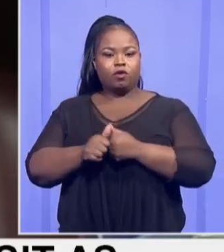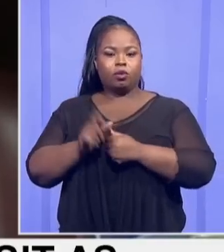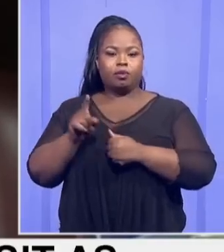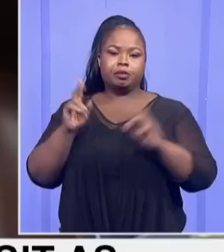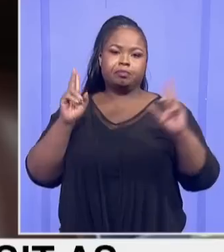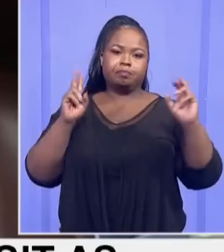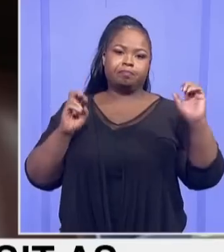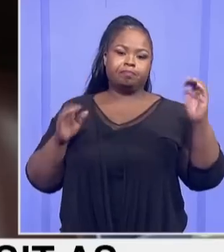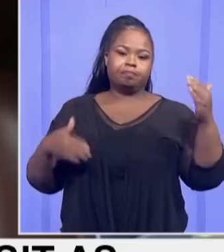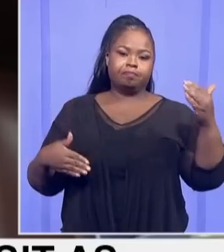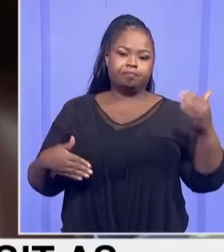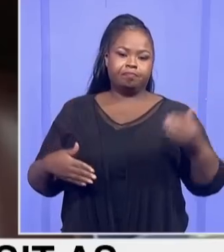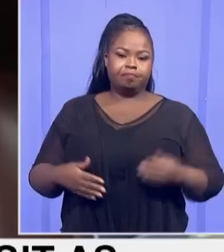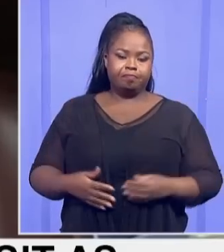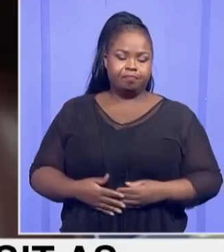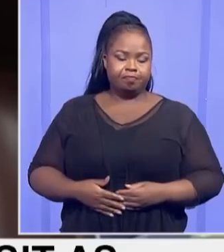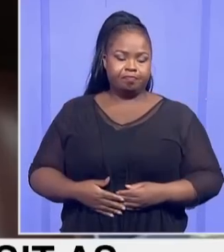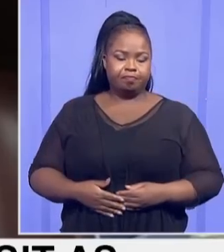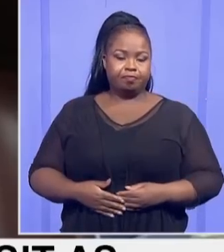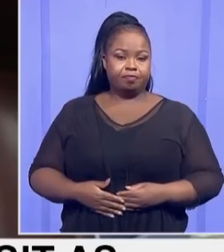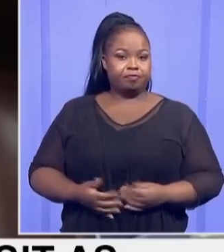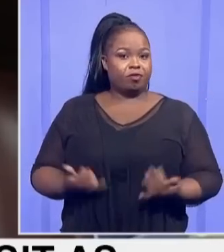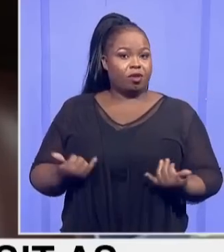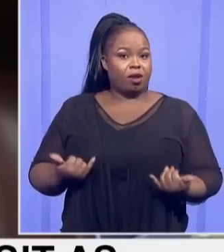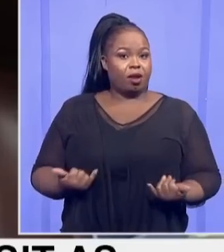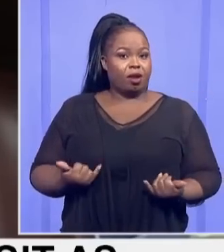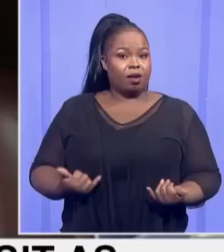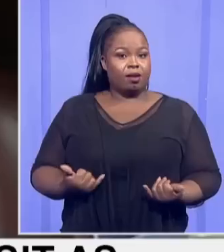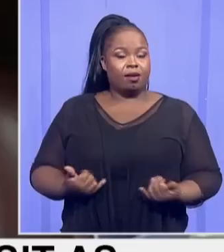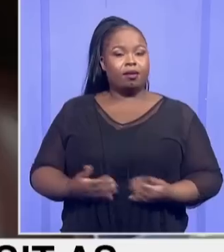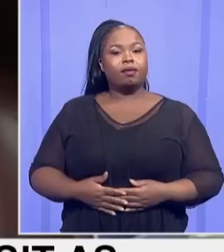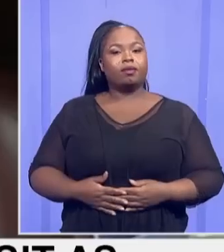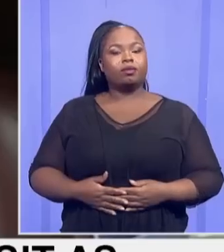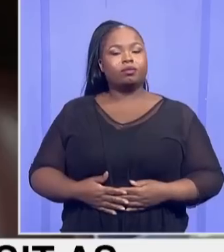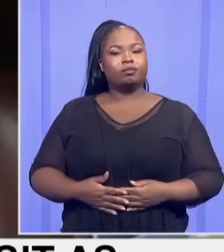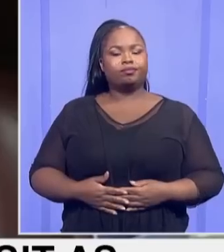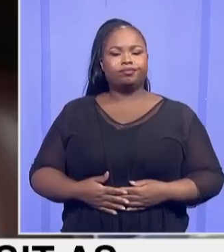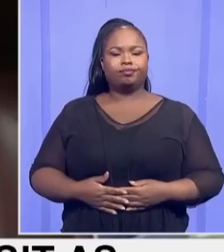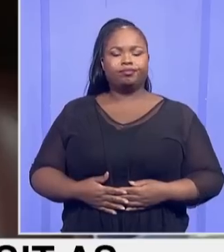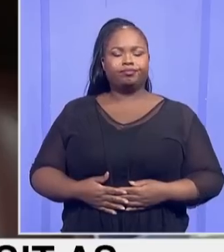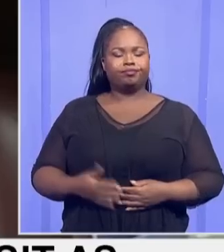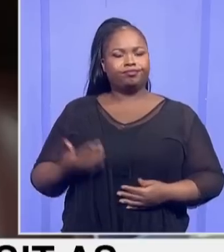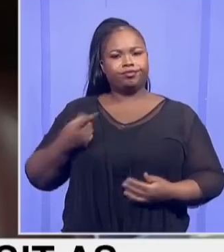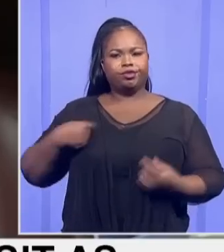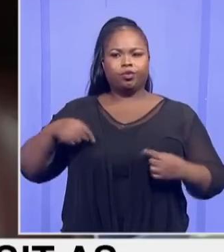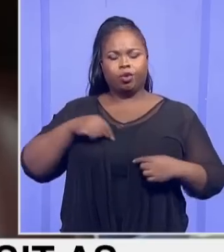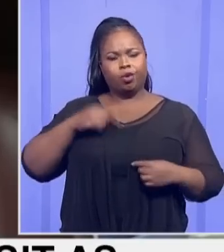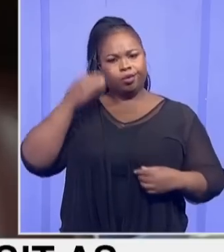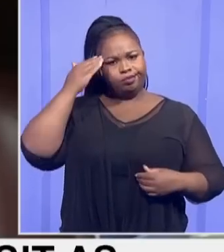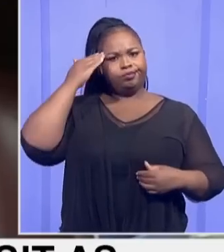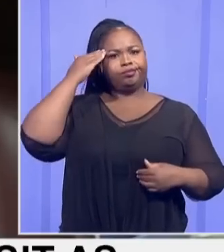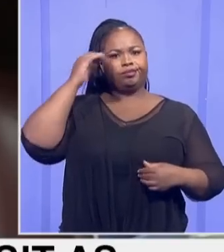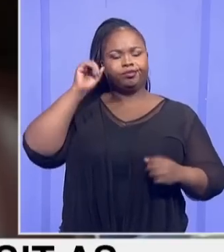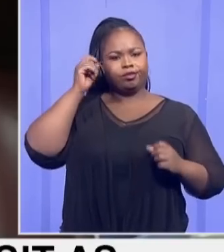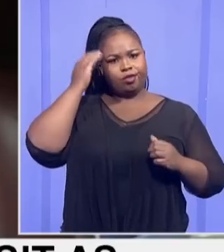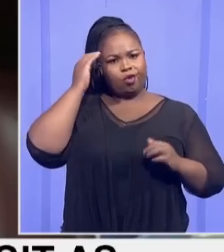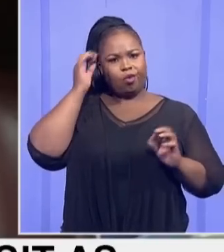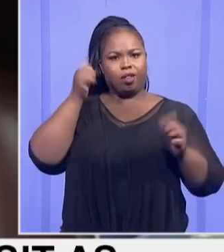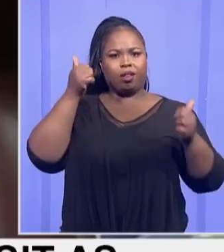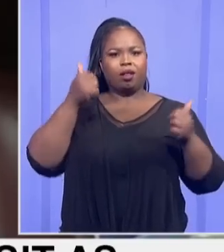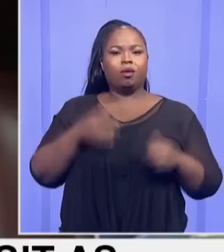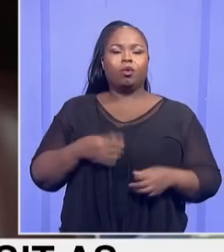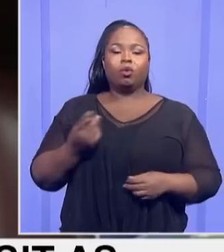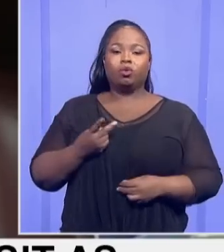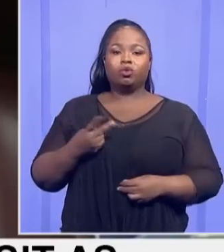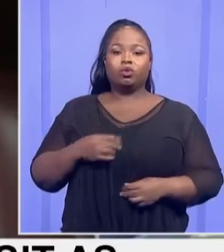quote. At this stage, on a common sense approach, there are clear indications that the order of